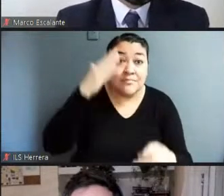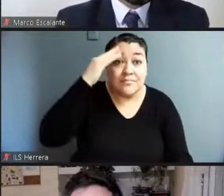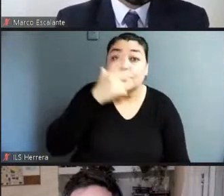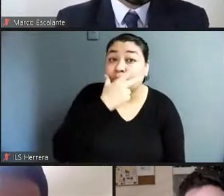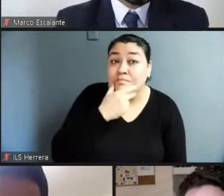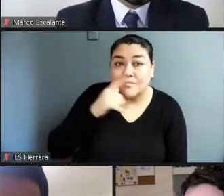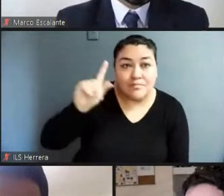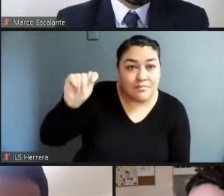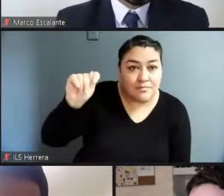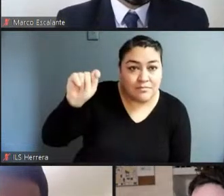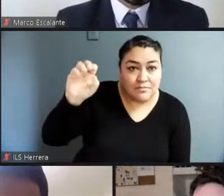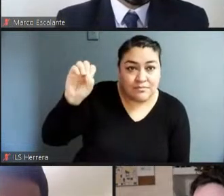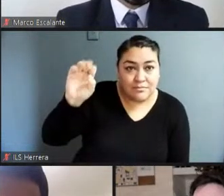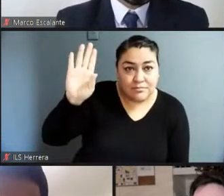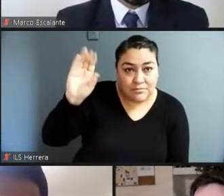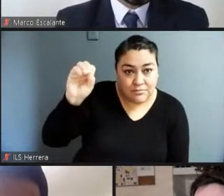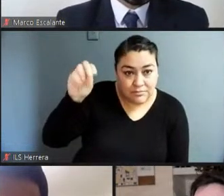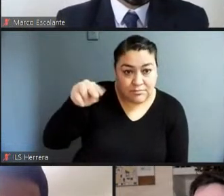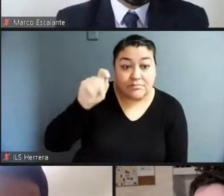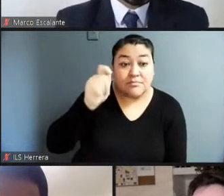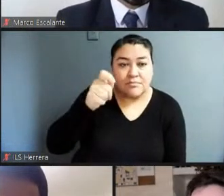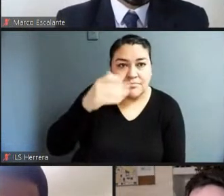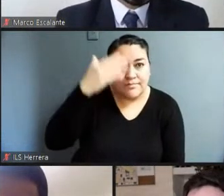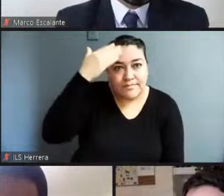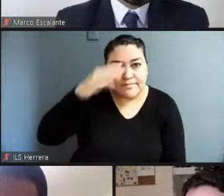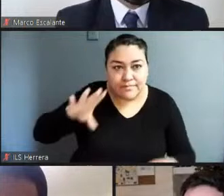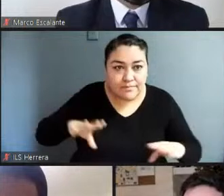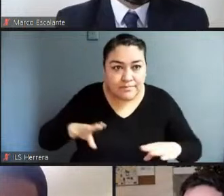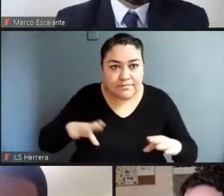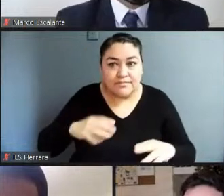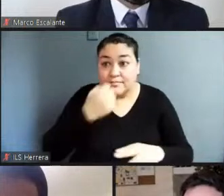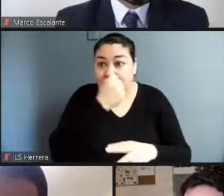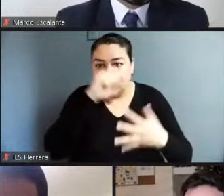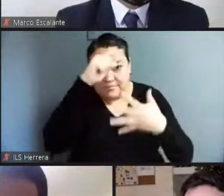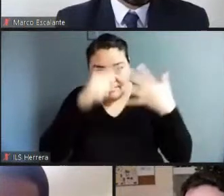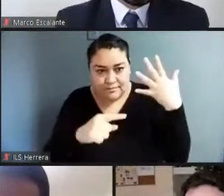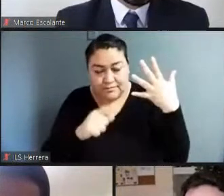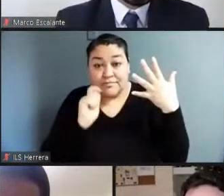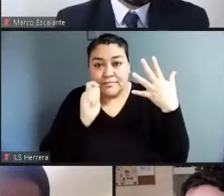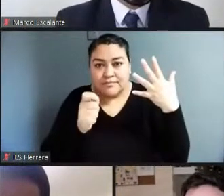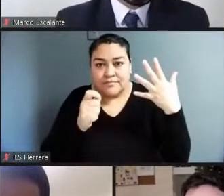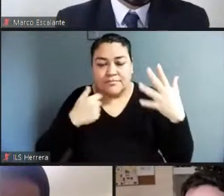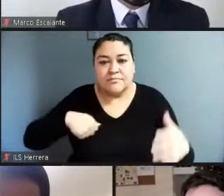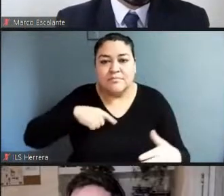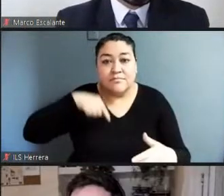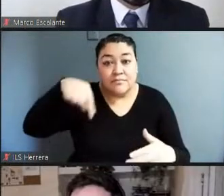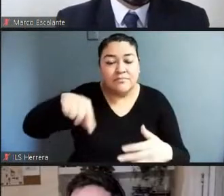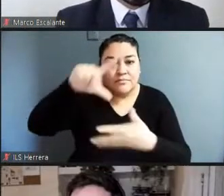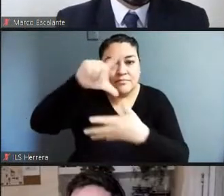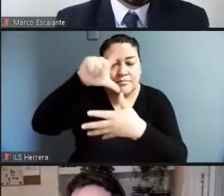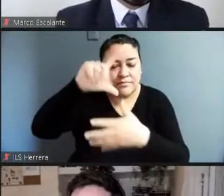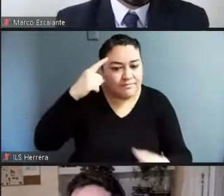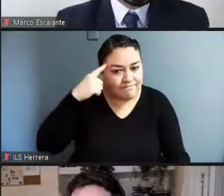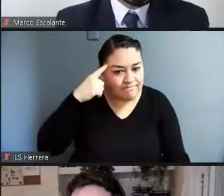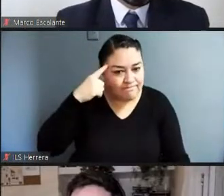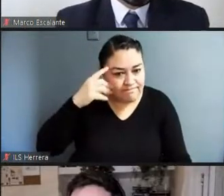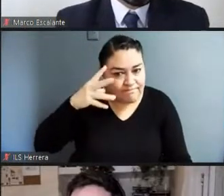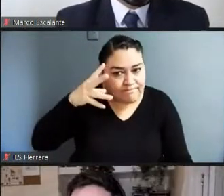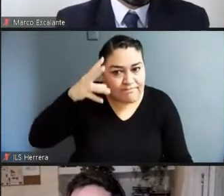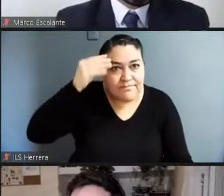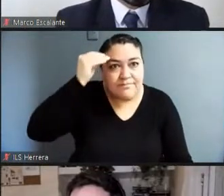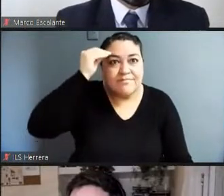by sharing with you a thought of Dr. Sergio Tobon having to do with competency-based training and our